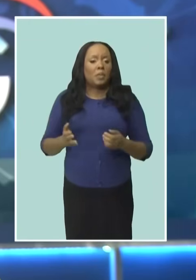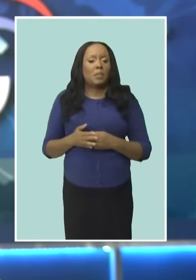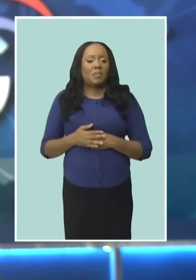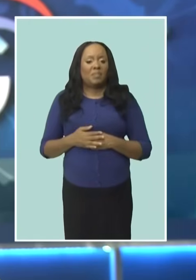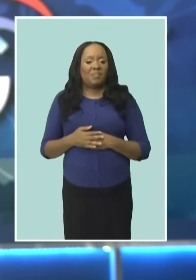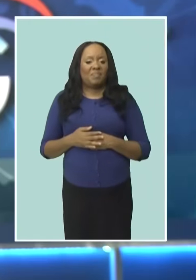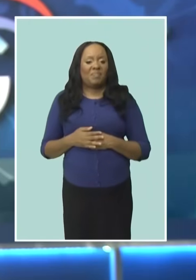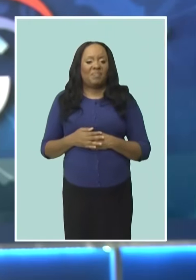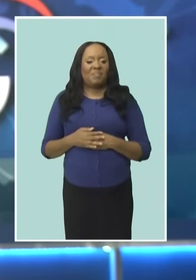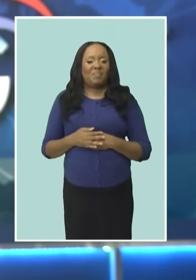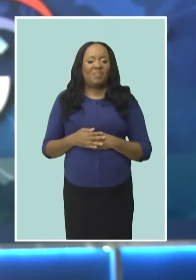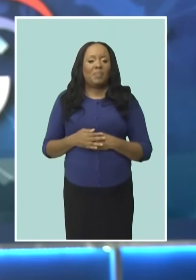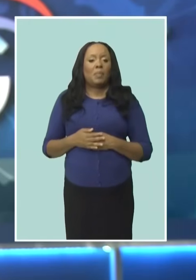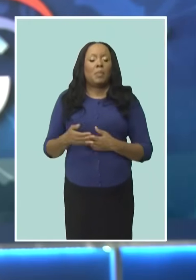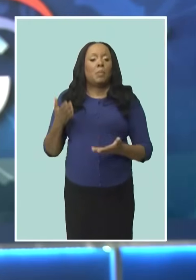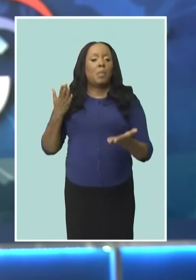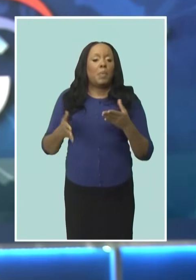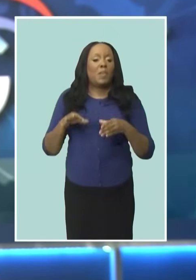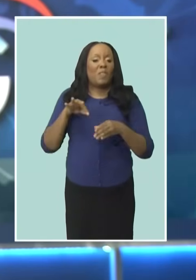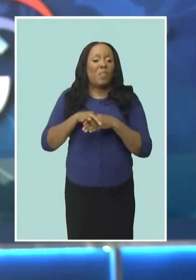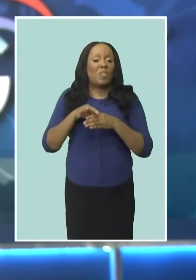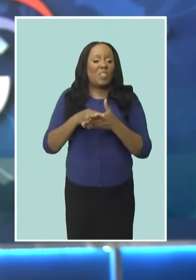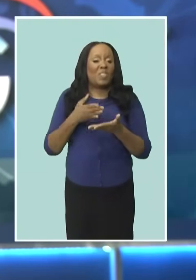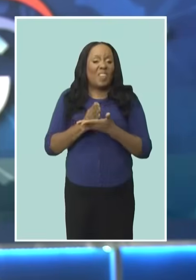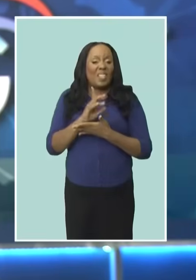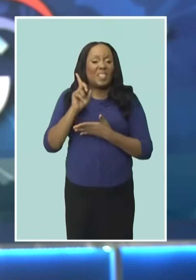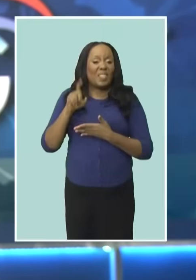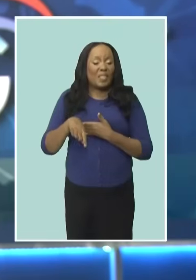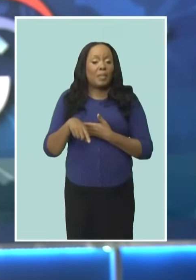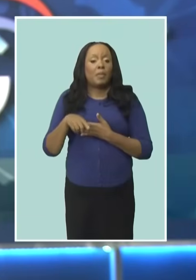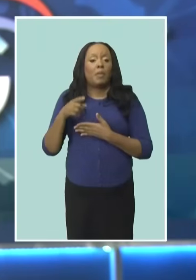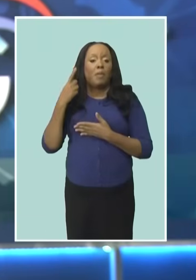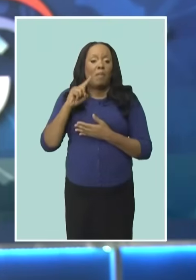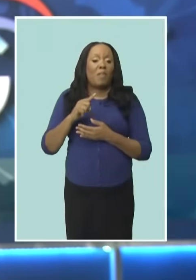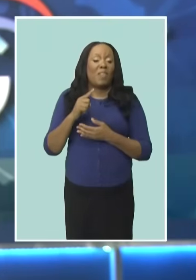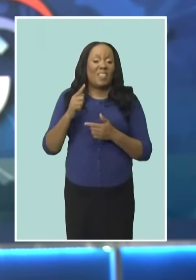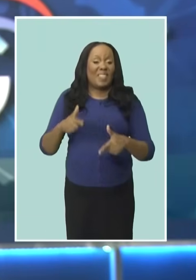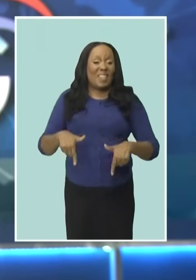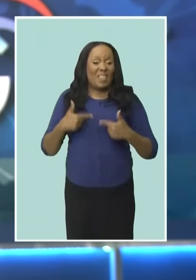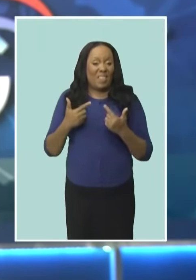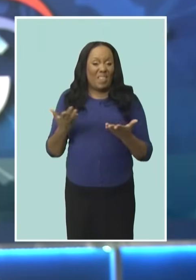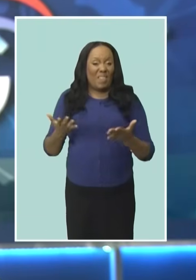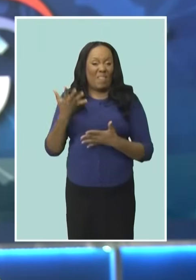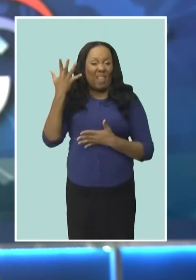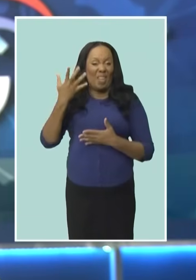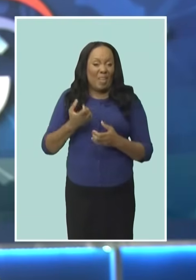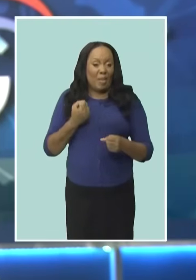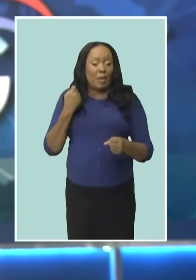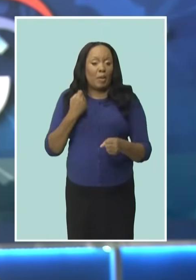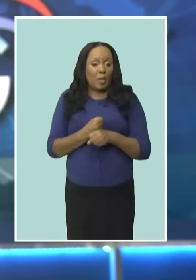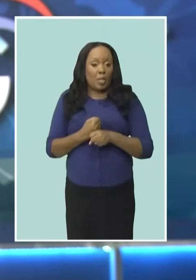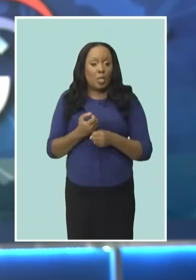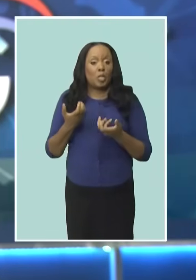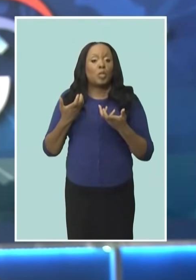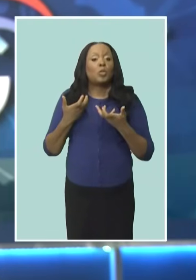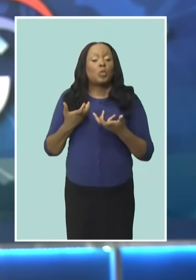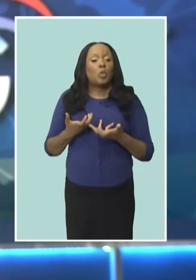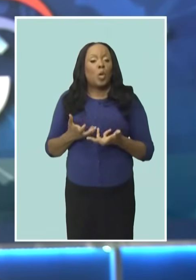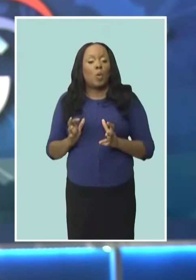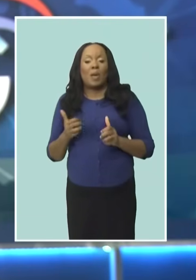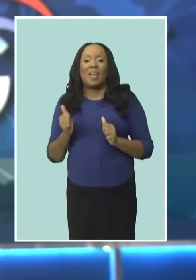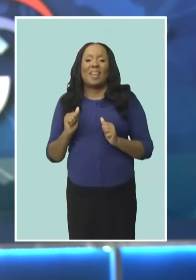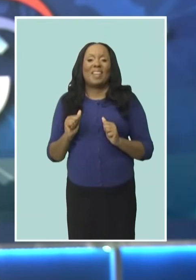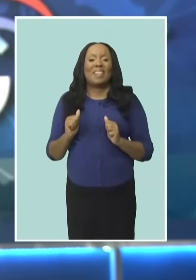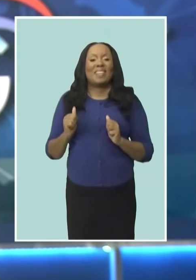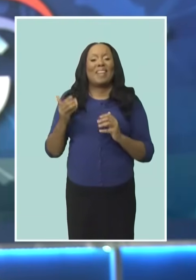nationals. They're also suggesting that voting rights should only apply after 5 years of residence to prevent destabilization of